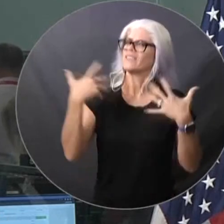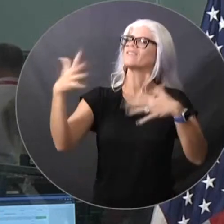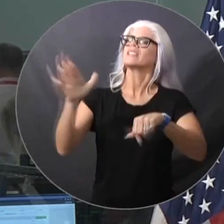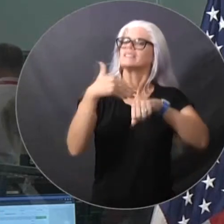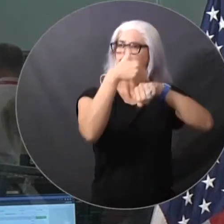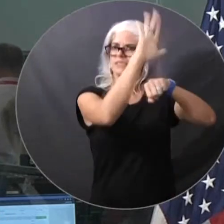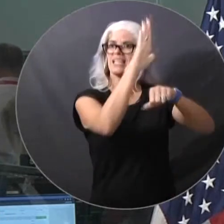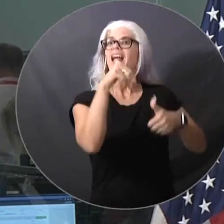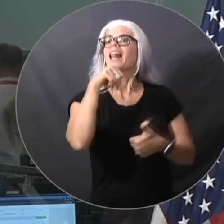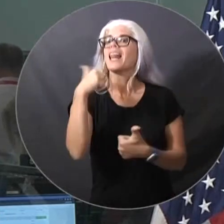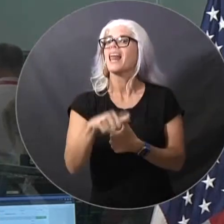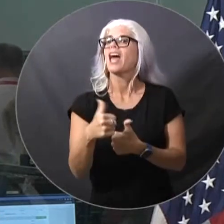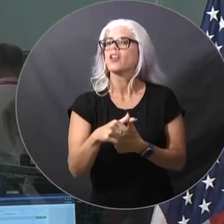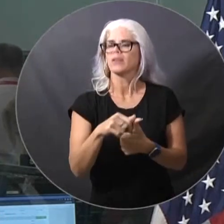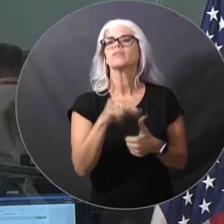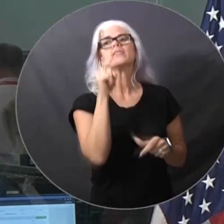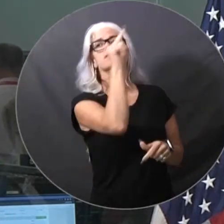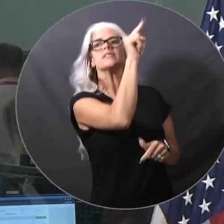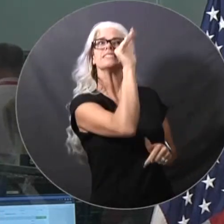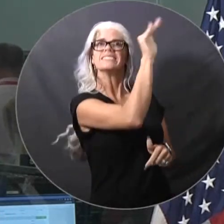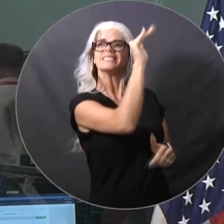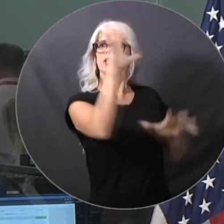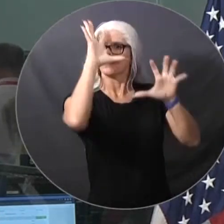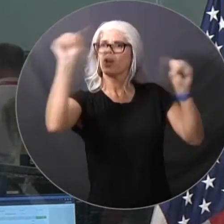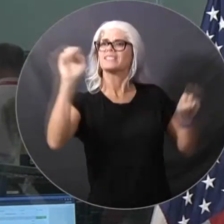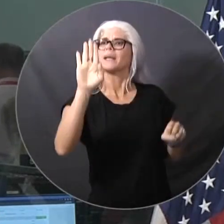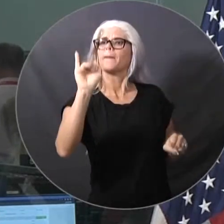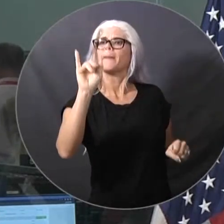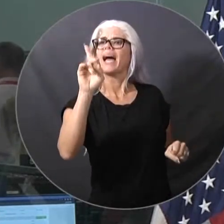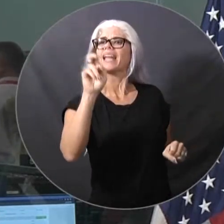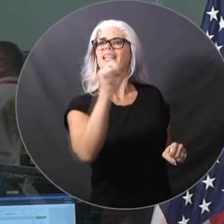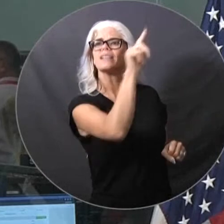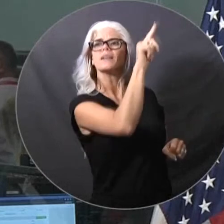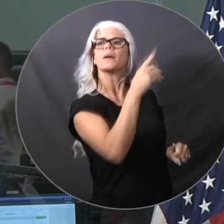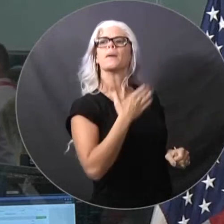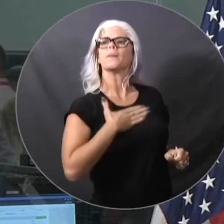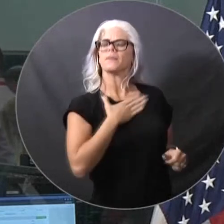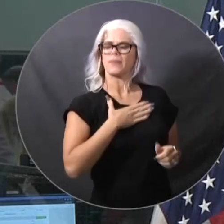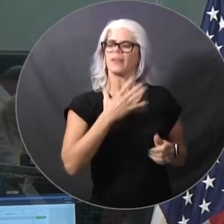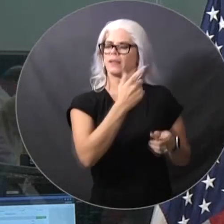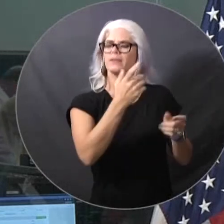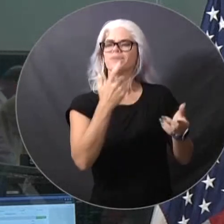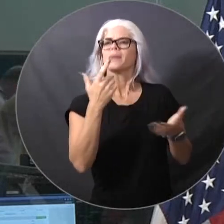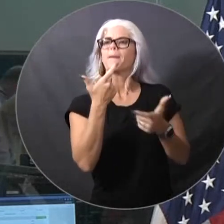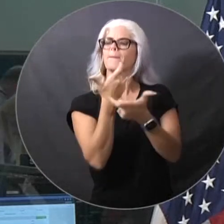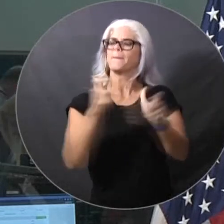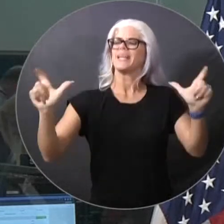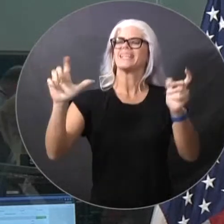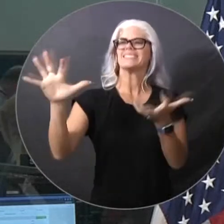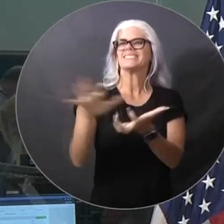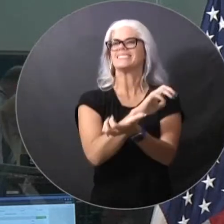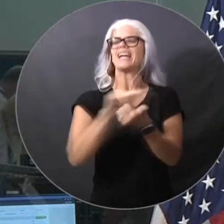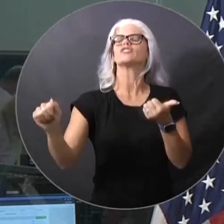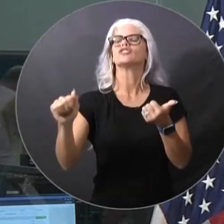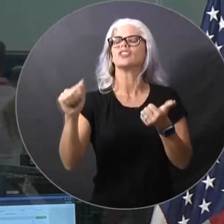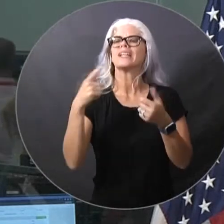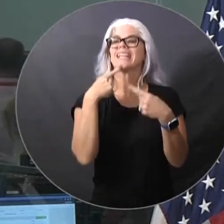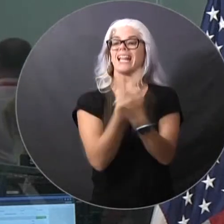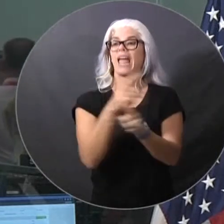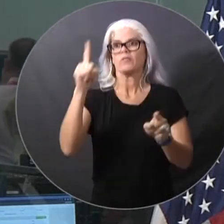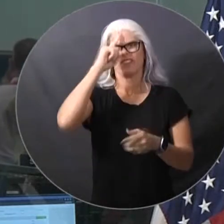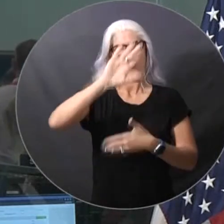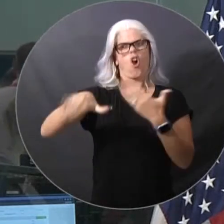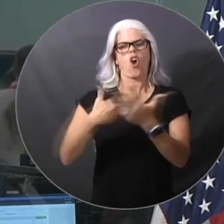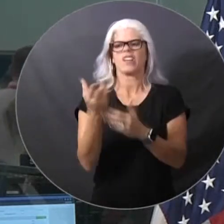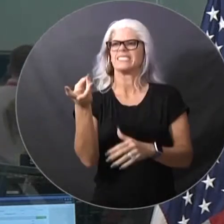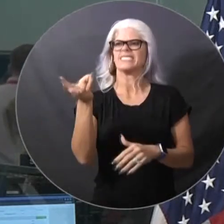to the Biden administration for a major disaster declaration for all 67 counties, requesting the federal government do